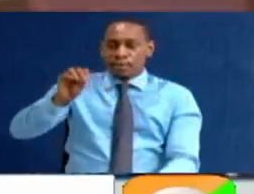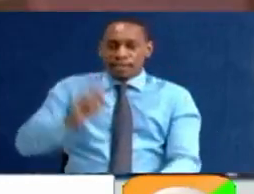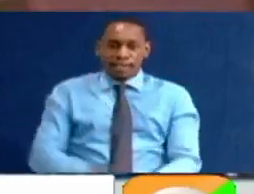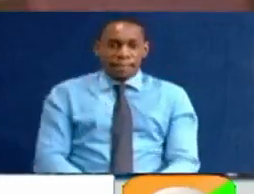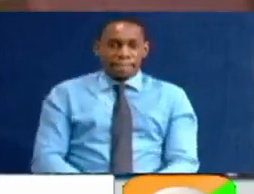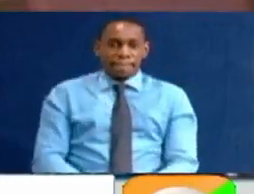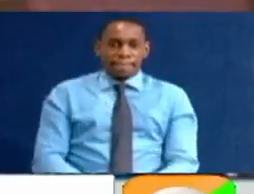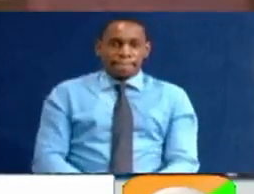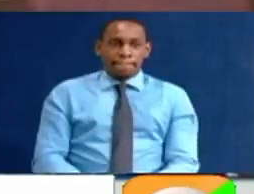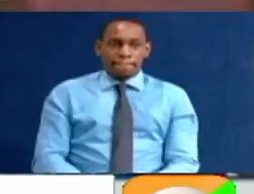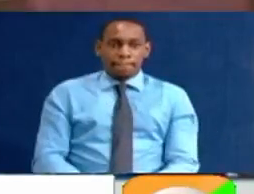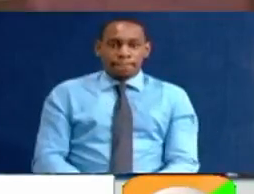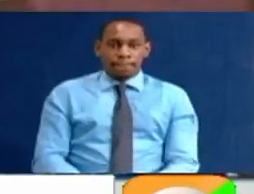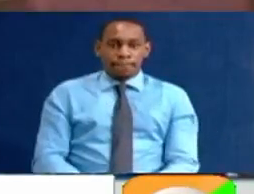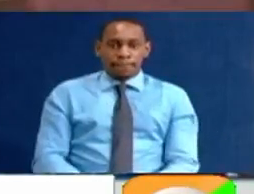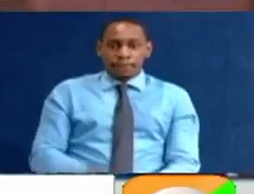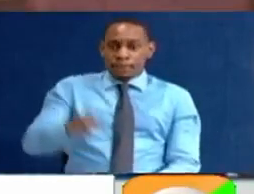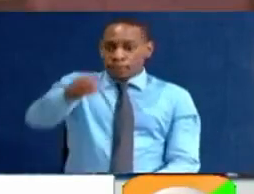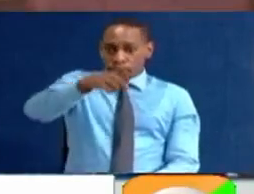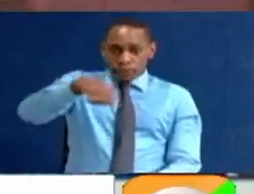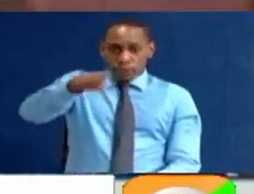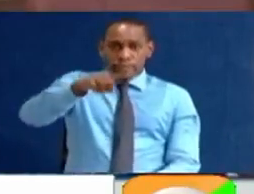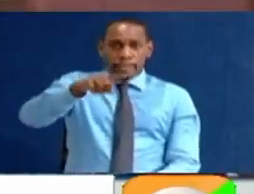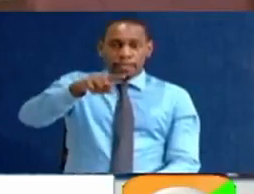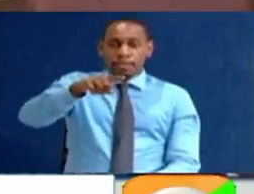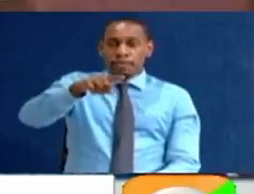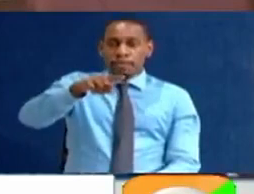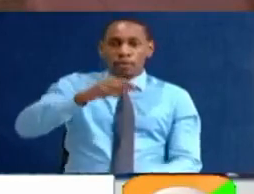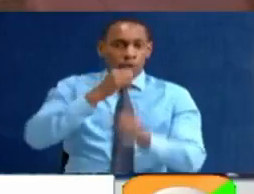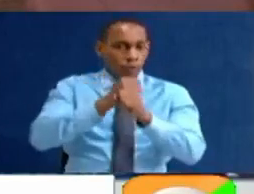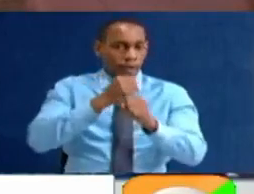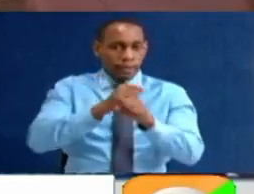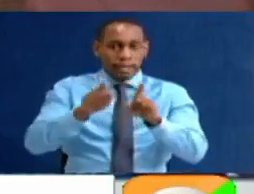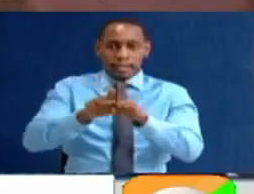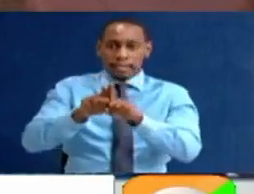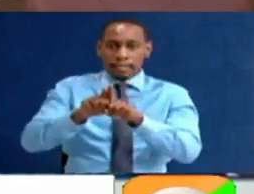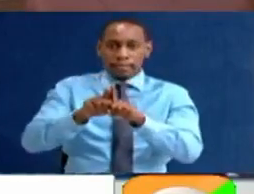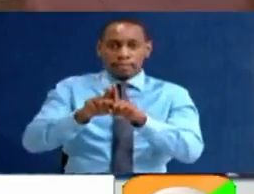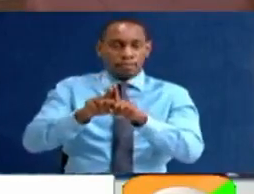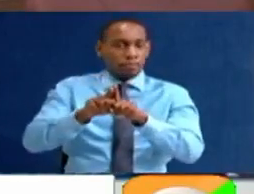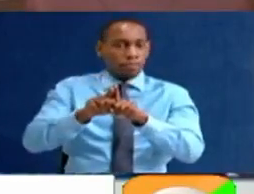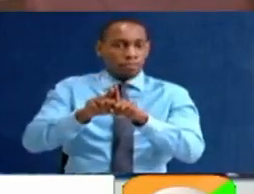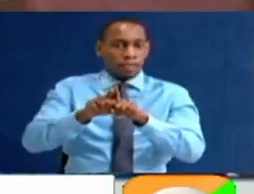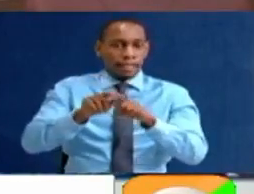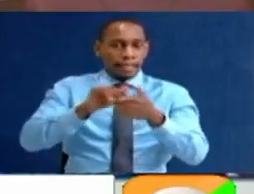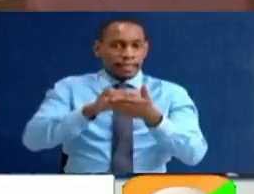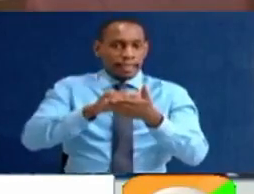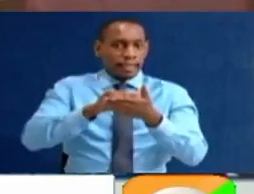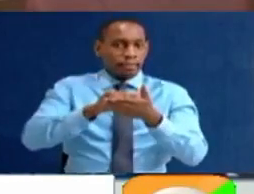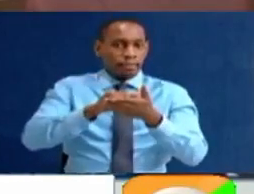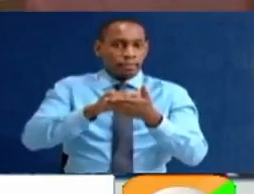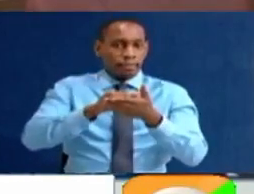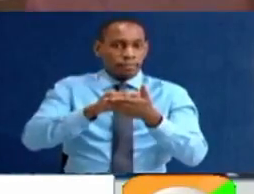2019-2020. The mood of the House is that we dispense and dispatch money to counties so that